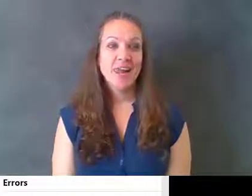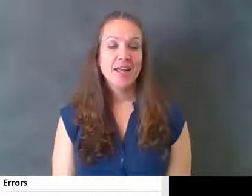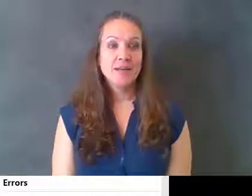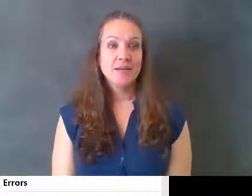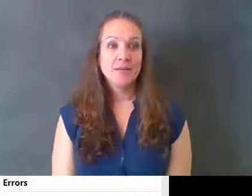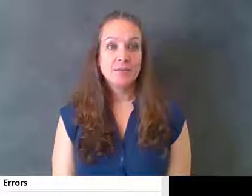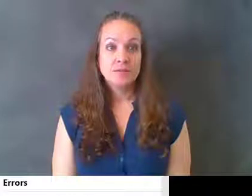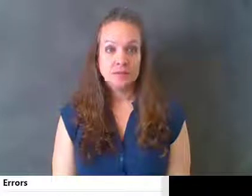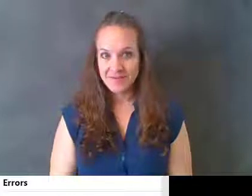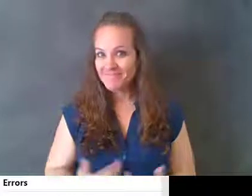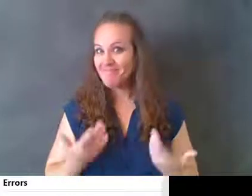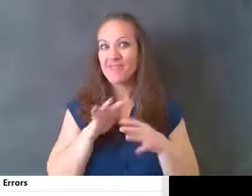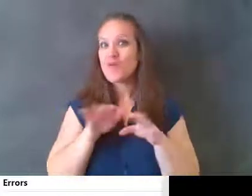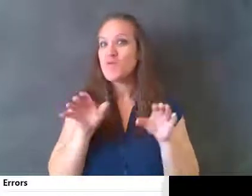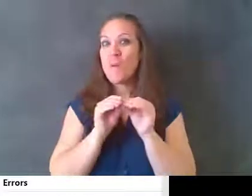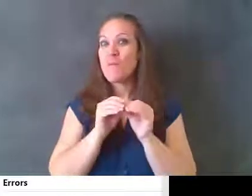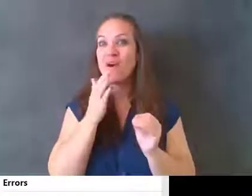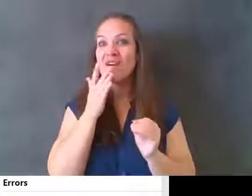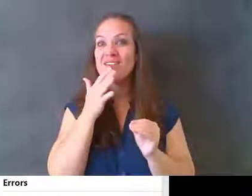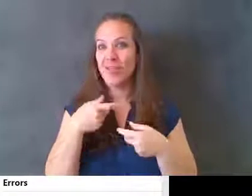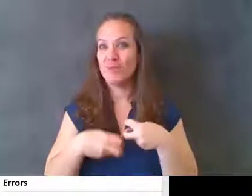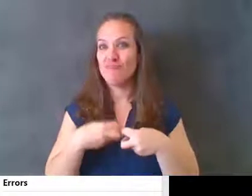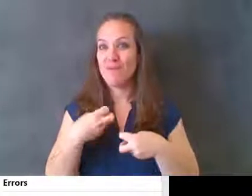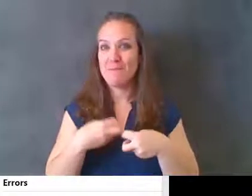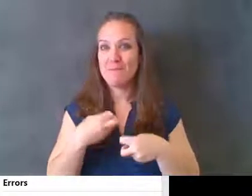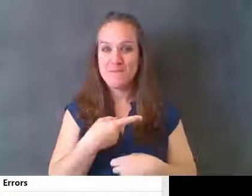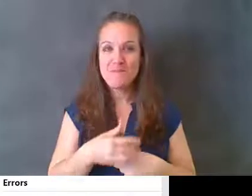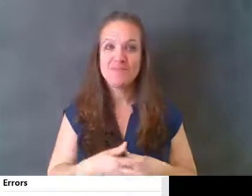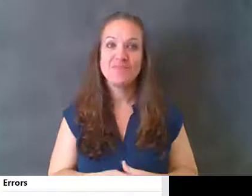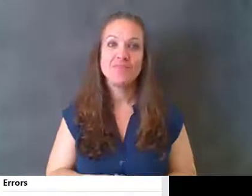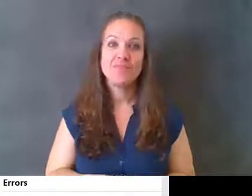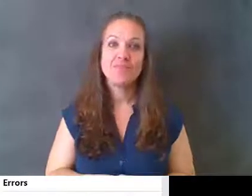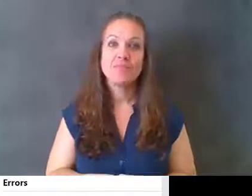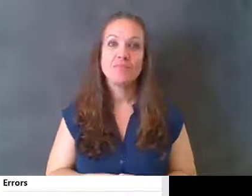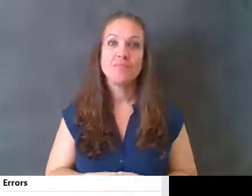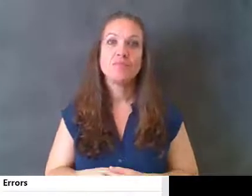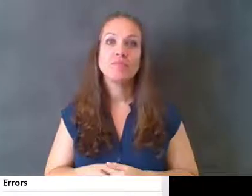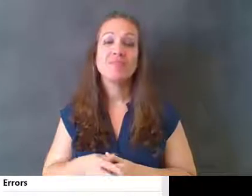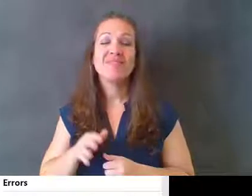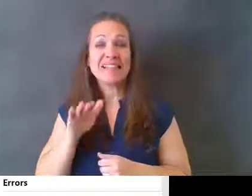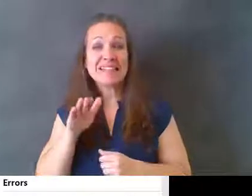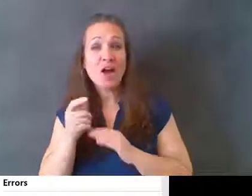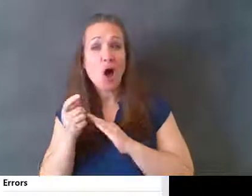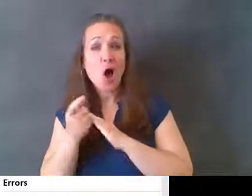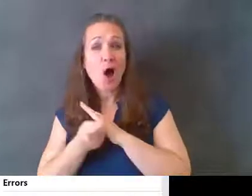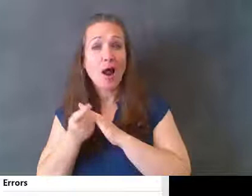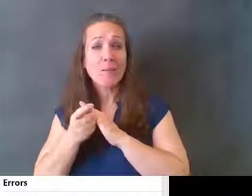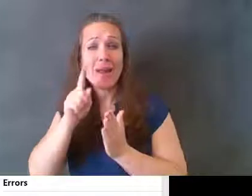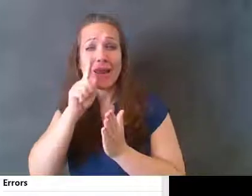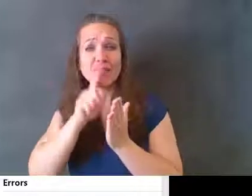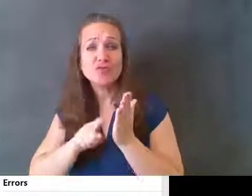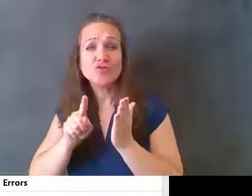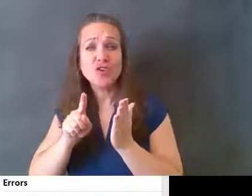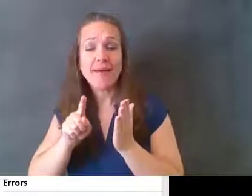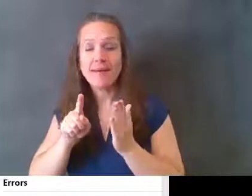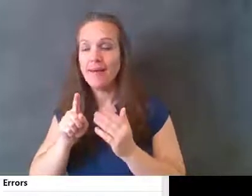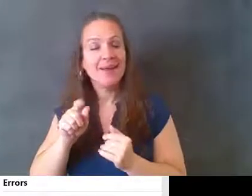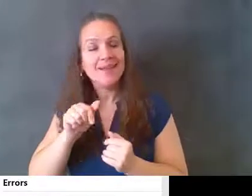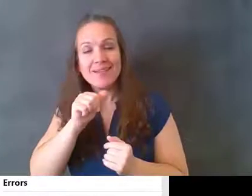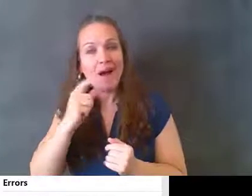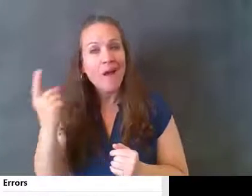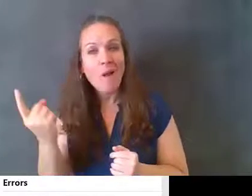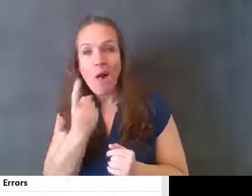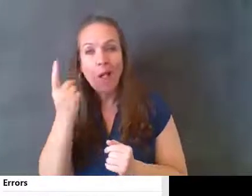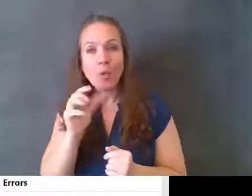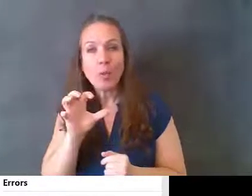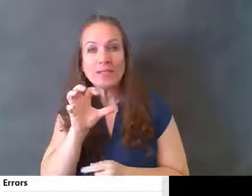having color issues at least. And the automatic checker, it's not always going to catch things with color. So you do want to